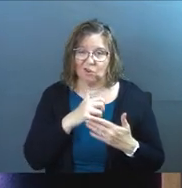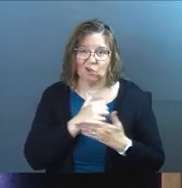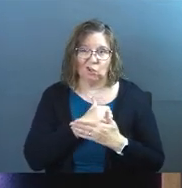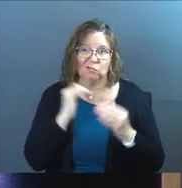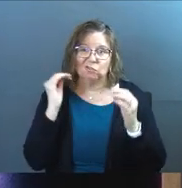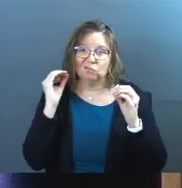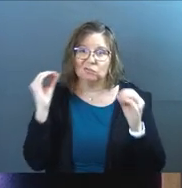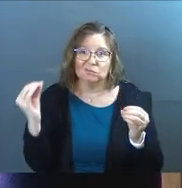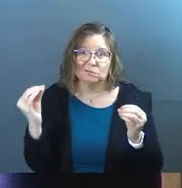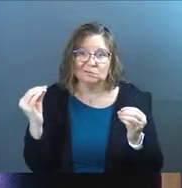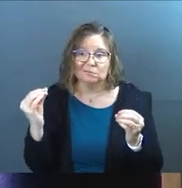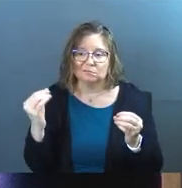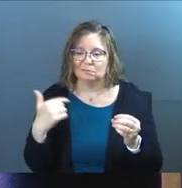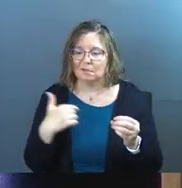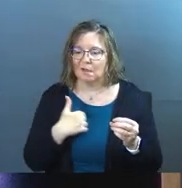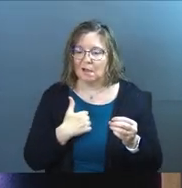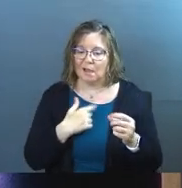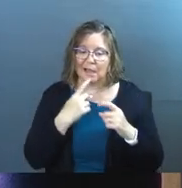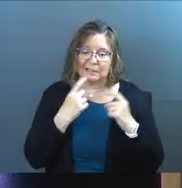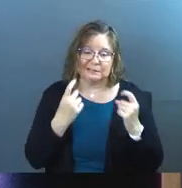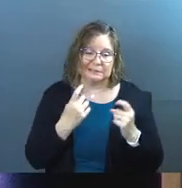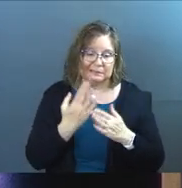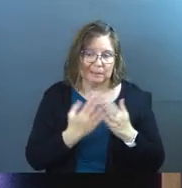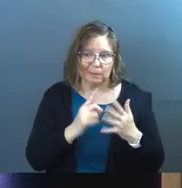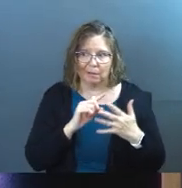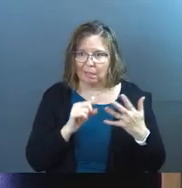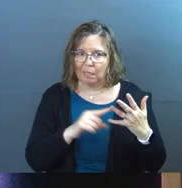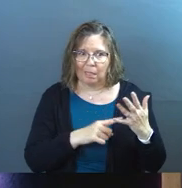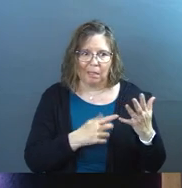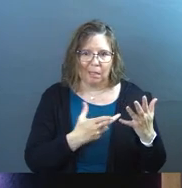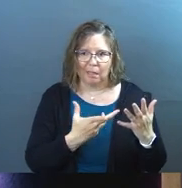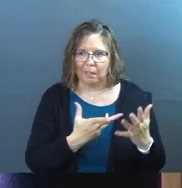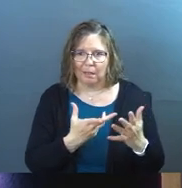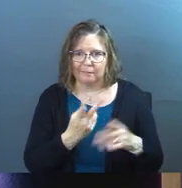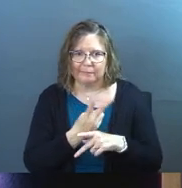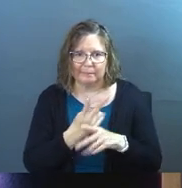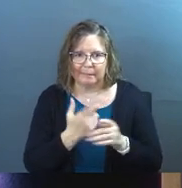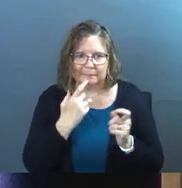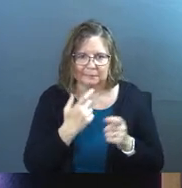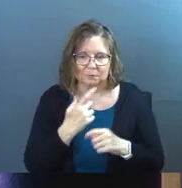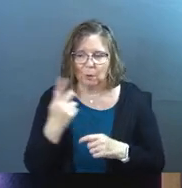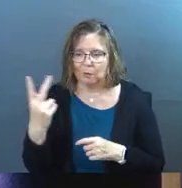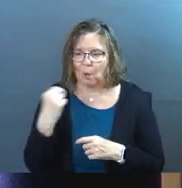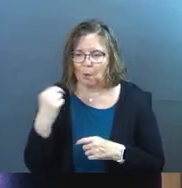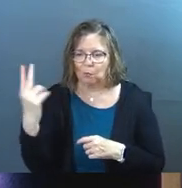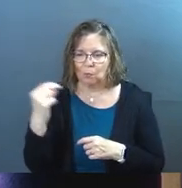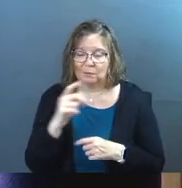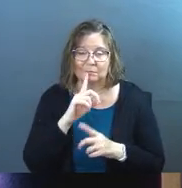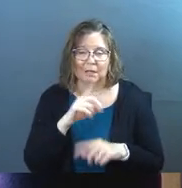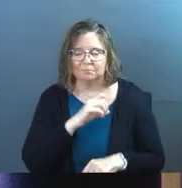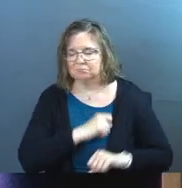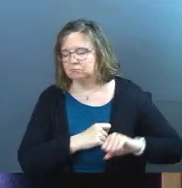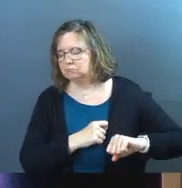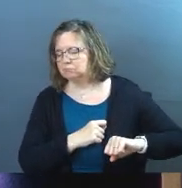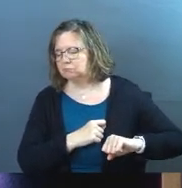it. He's mad at me because I sinned somewhere along the way. And so he's given me a no, or he's not answering me because there is some